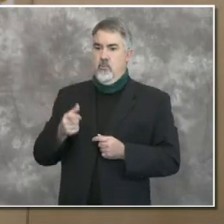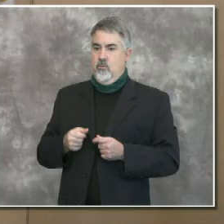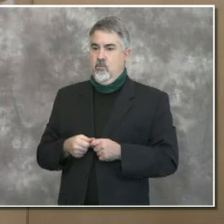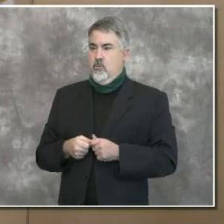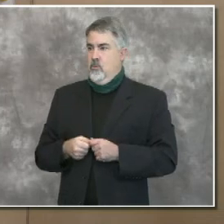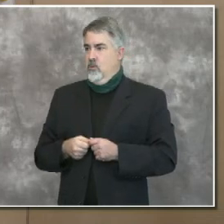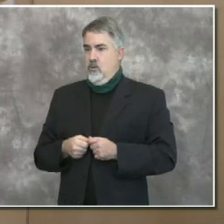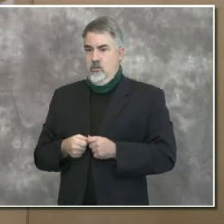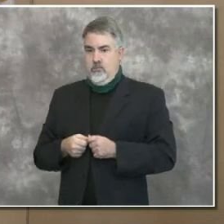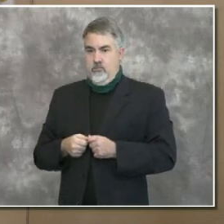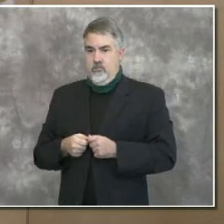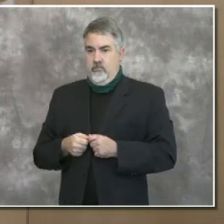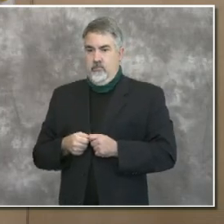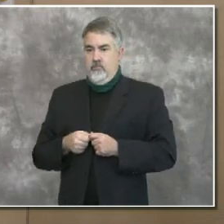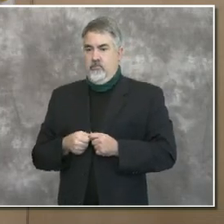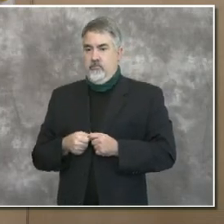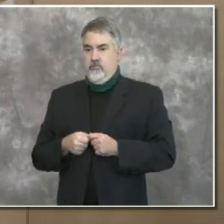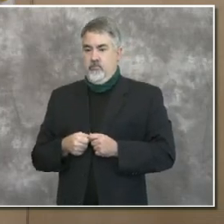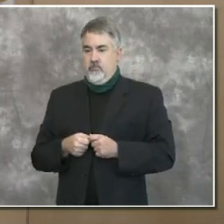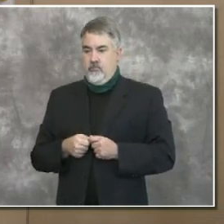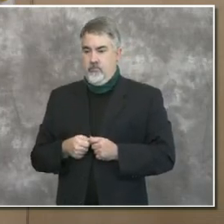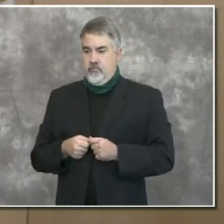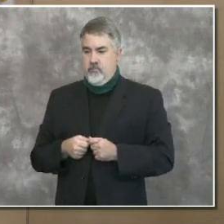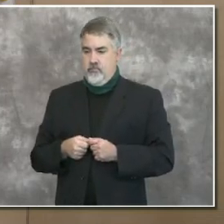Yes, Will, go ahead.